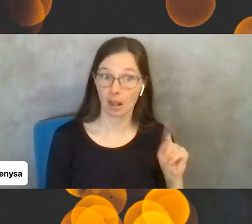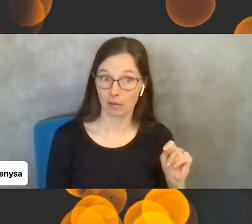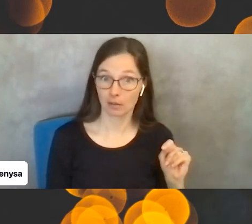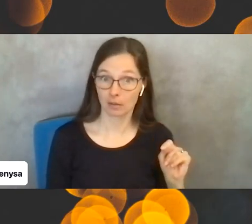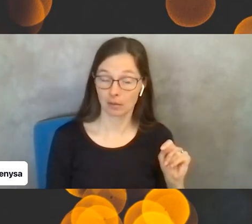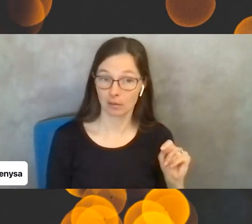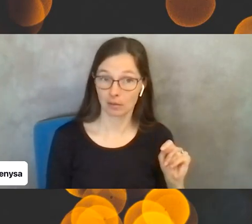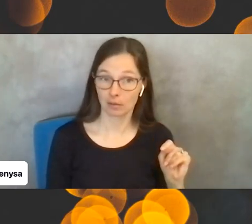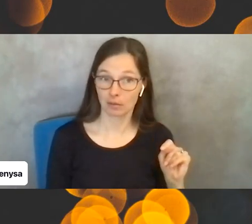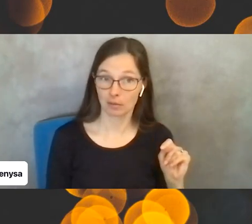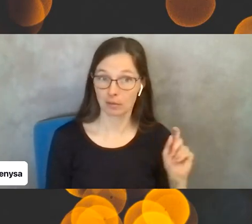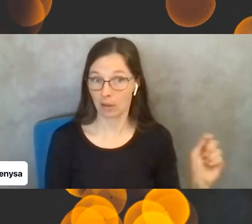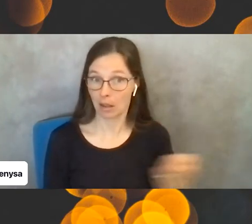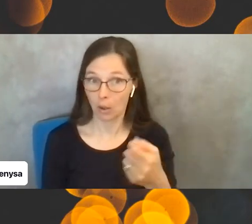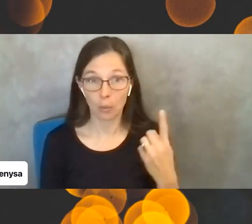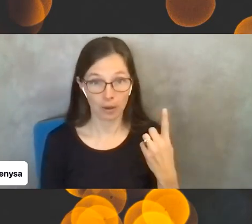1,